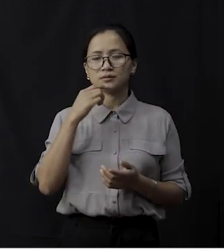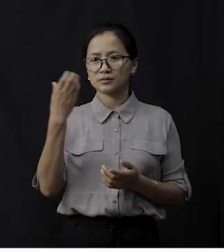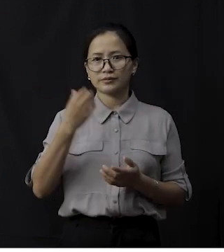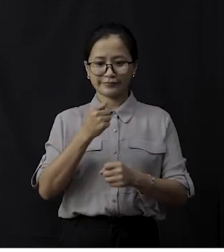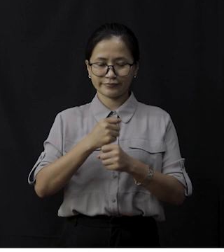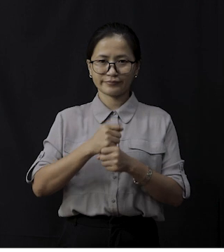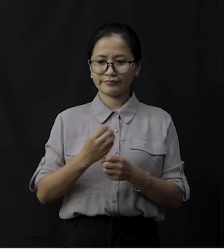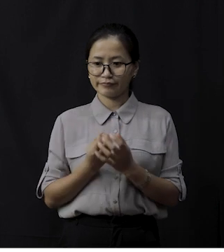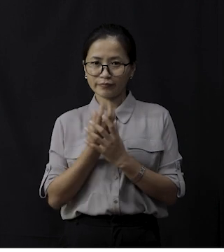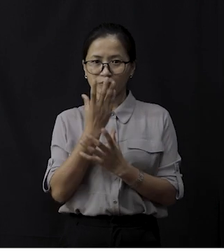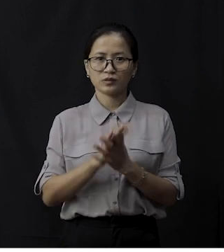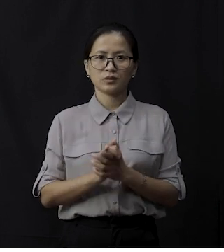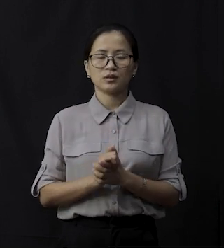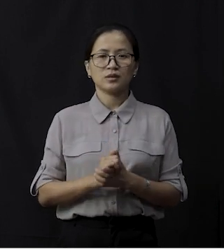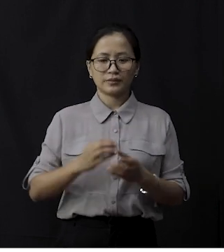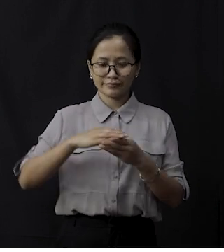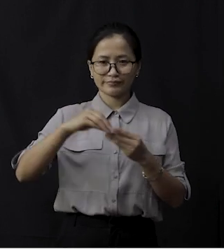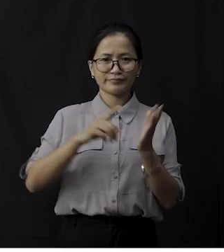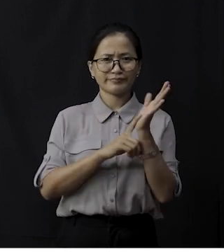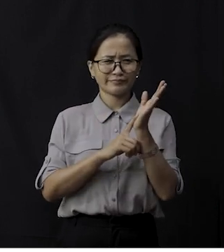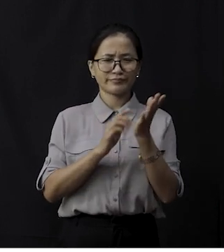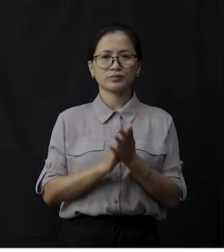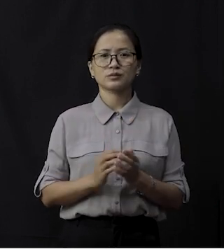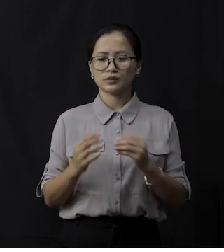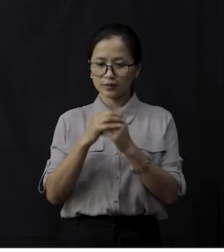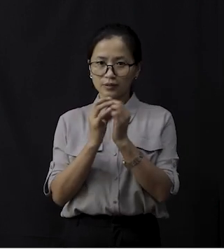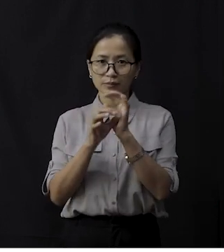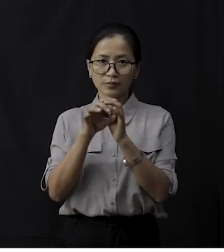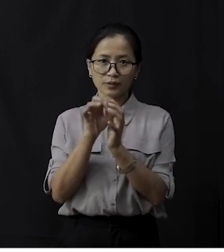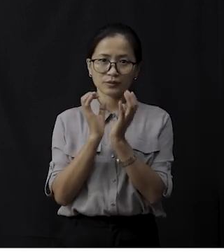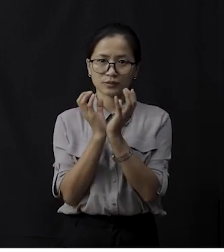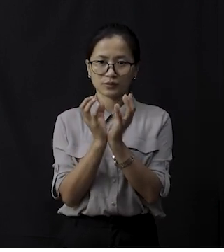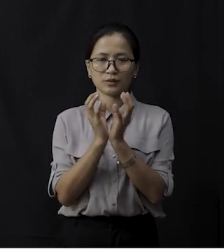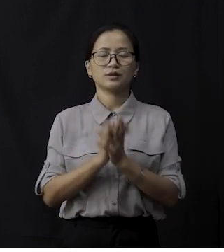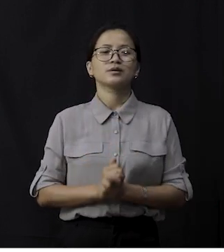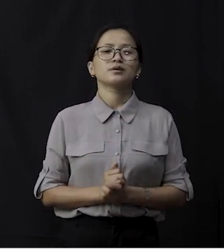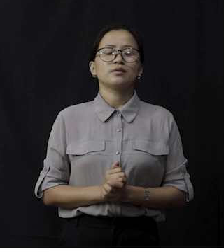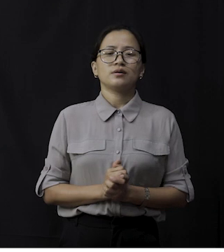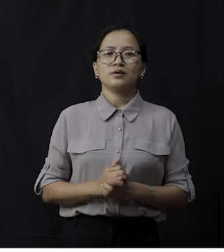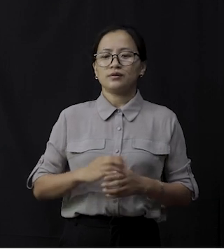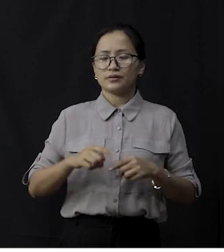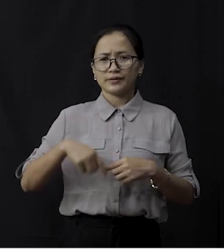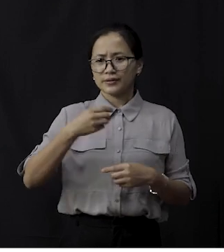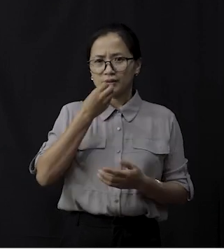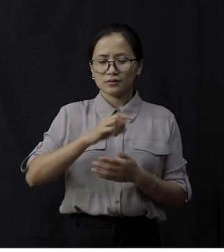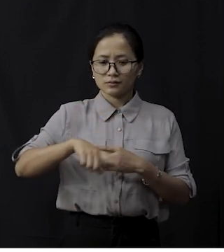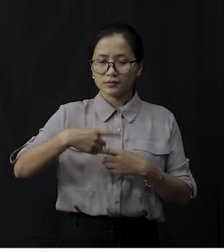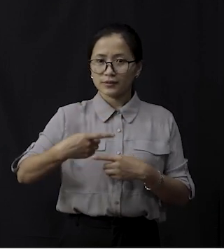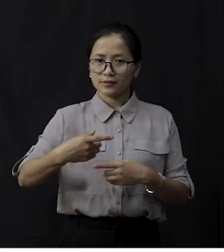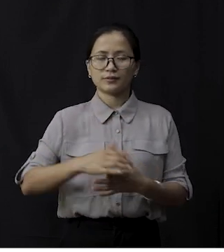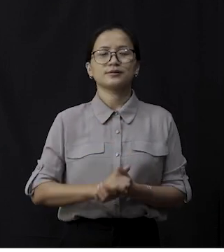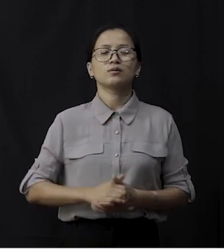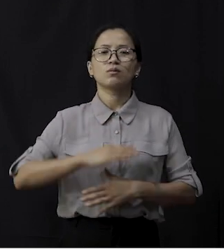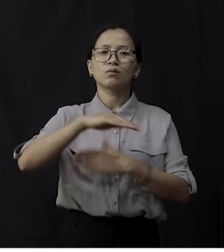broccoli, asparagus, the carrots, the cabbage, vegetables that we eat daily. They